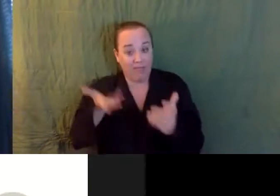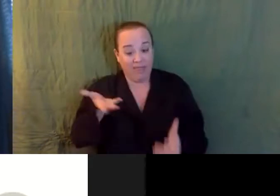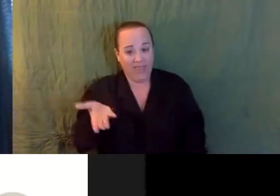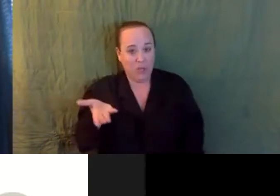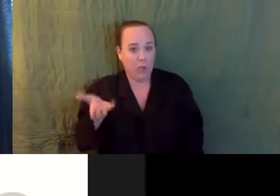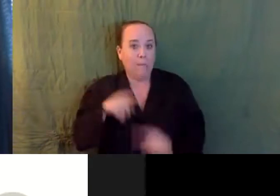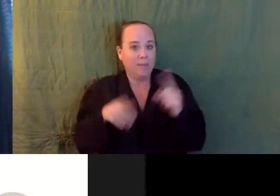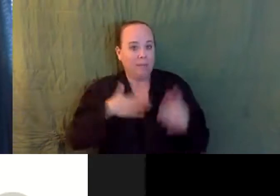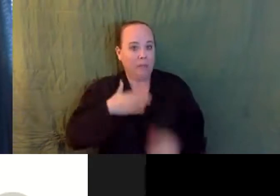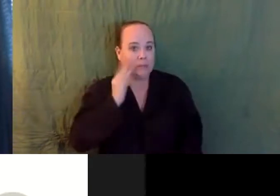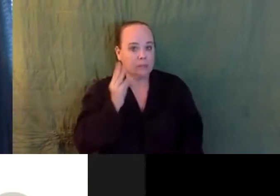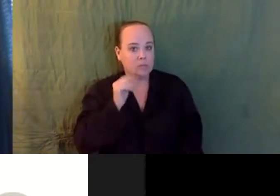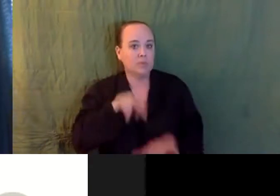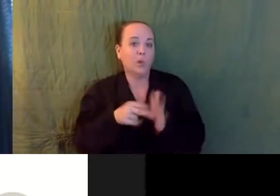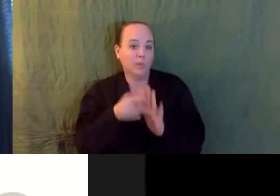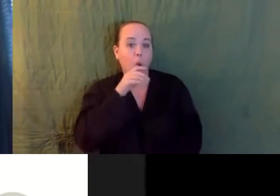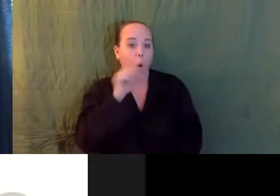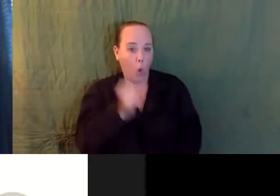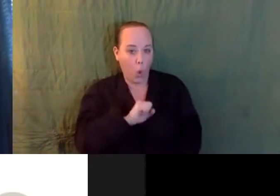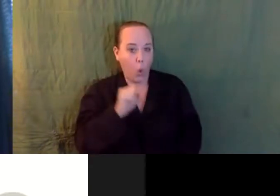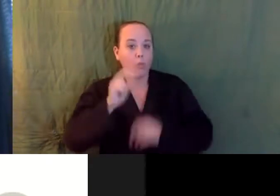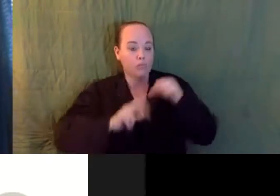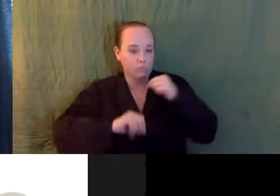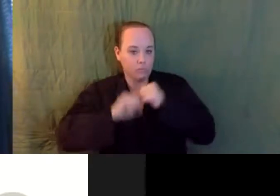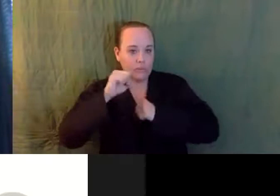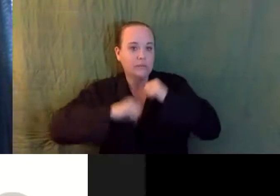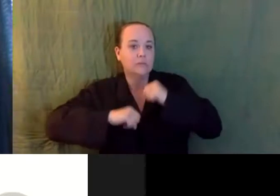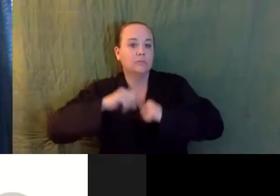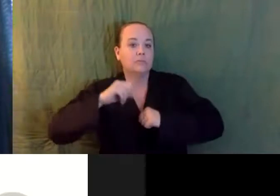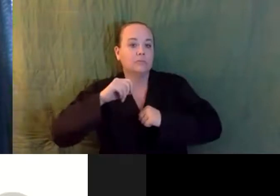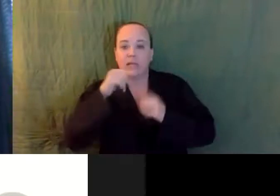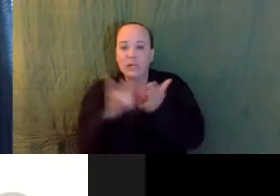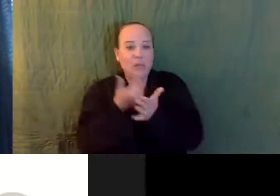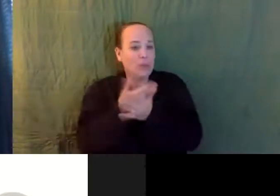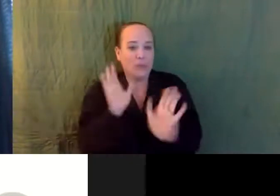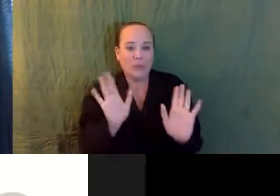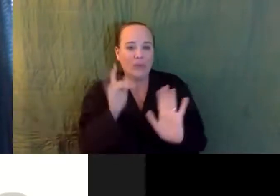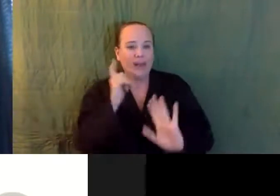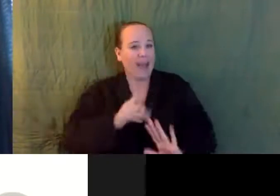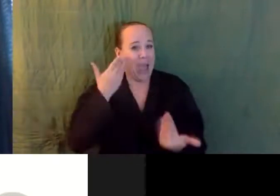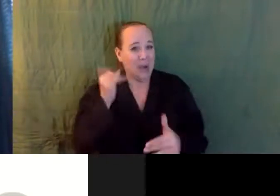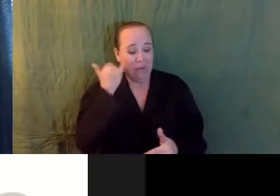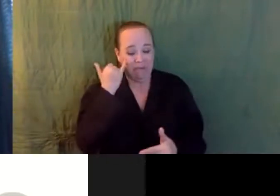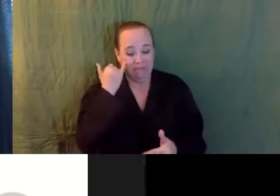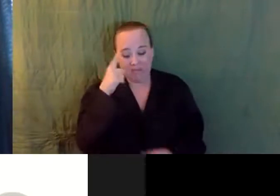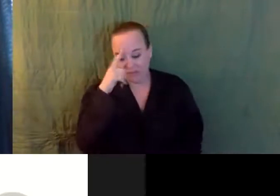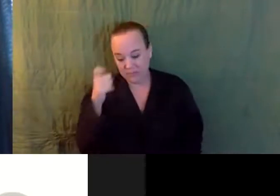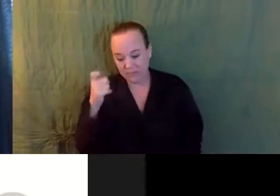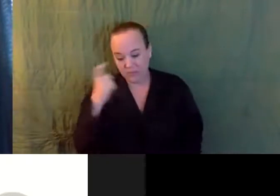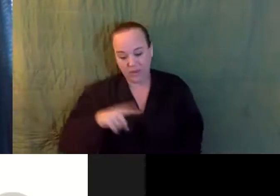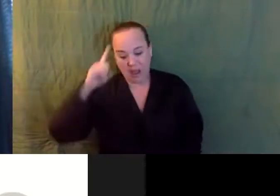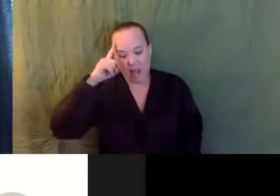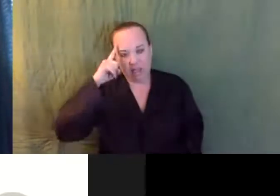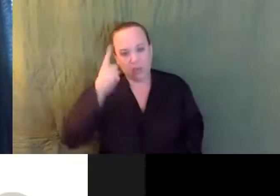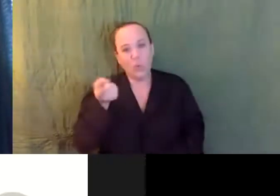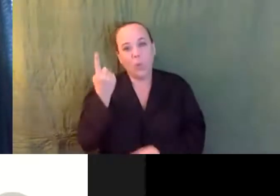my experience, we're talking about older construction, not the newer ones. I don't know if that's because I think